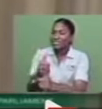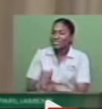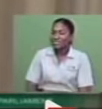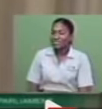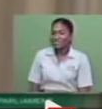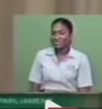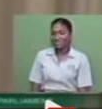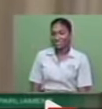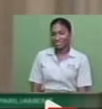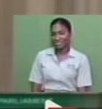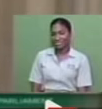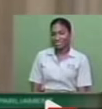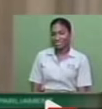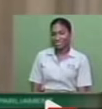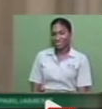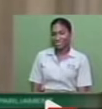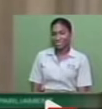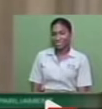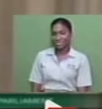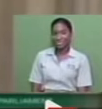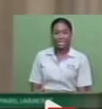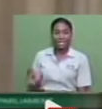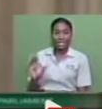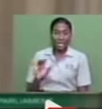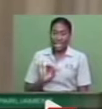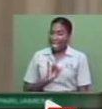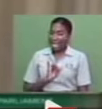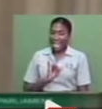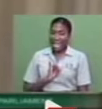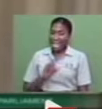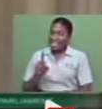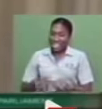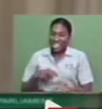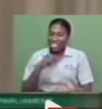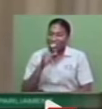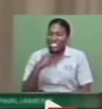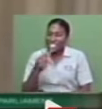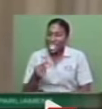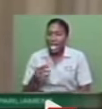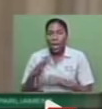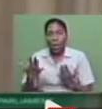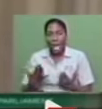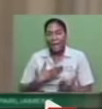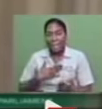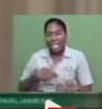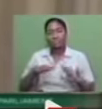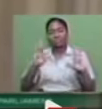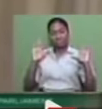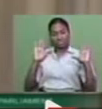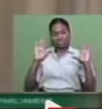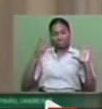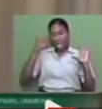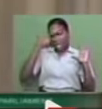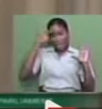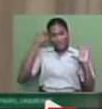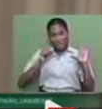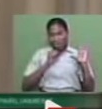multi-residential family and so on. Listen, I can't stay in this meeting. I can't participate. Did that happen? Did that happen?